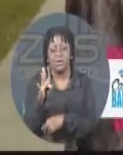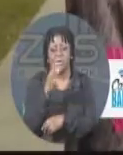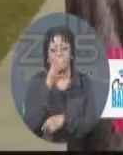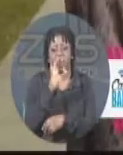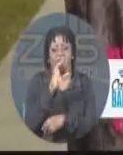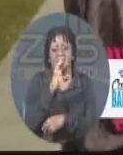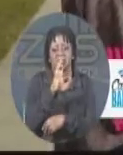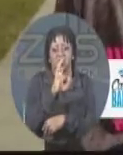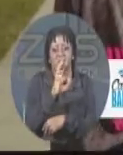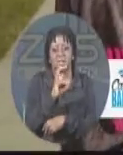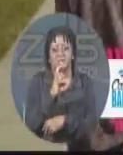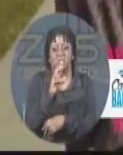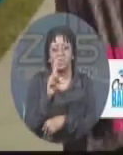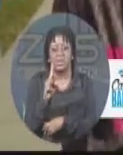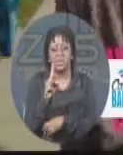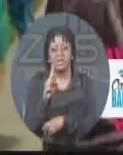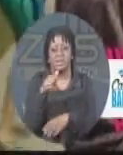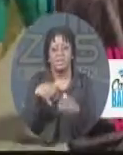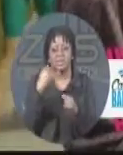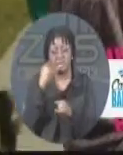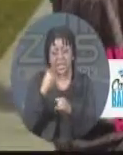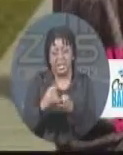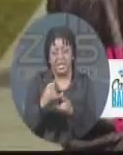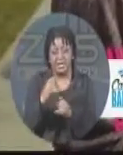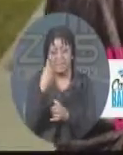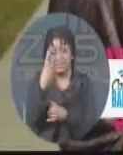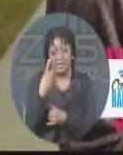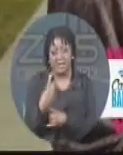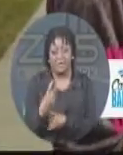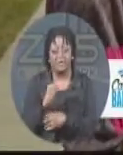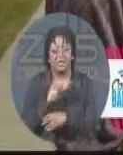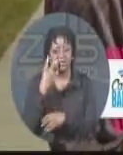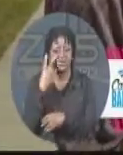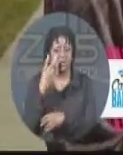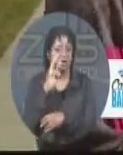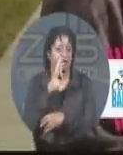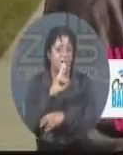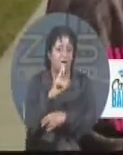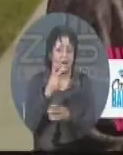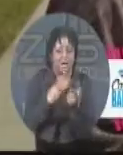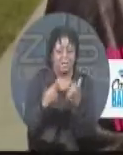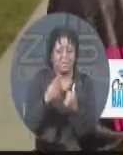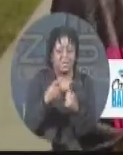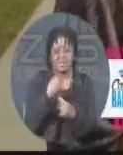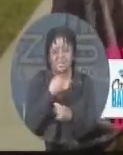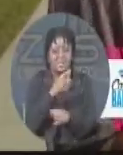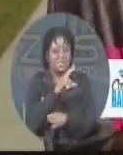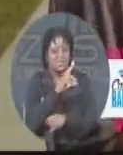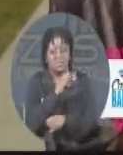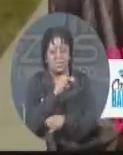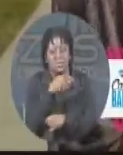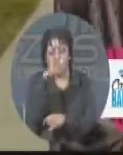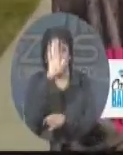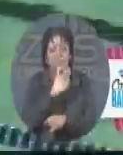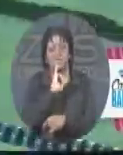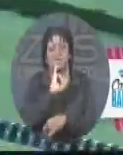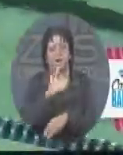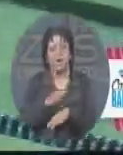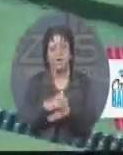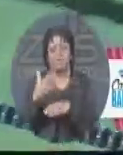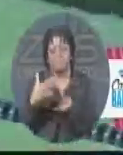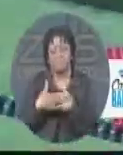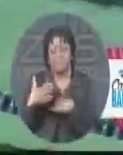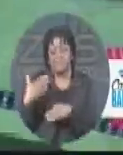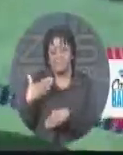2:54.61. In the last 12 and a half, I saw her coming and I was like, no, I'm going to win this race because God is on my side and I'll be able to do it.